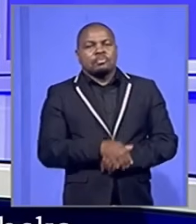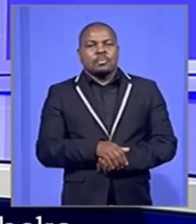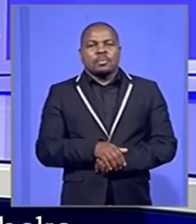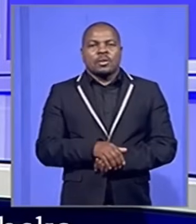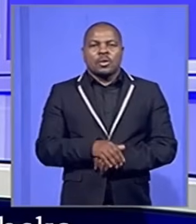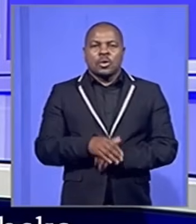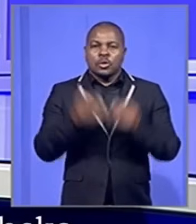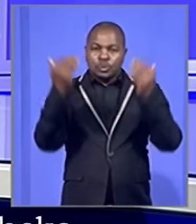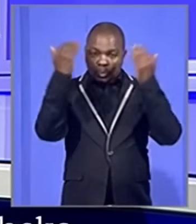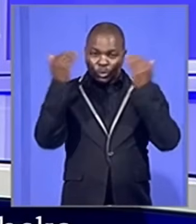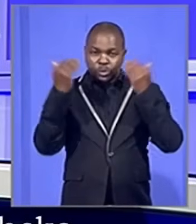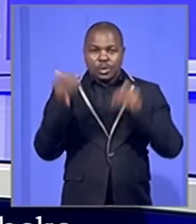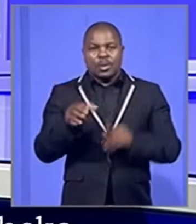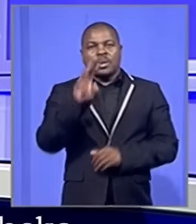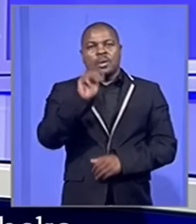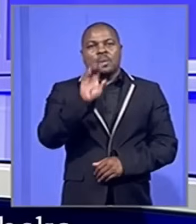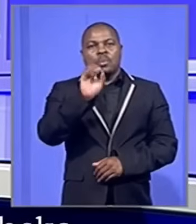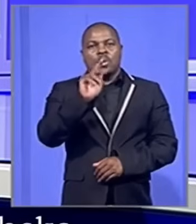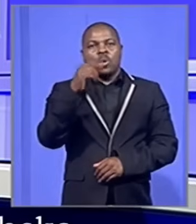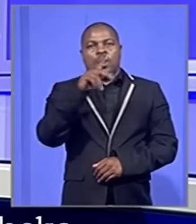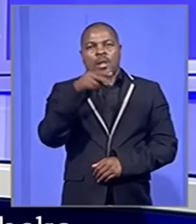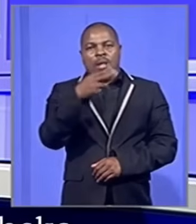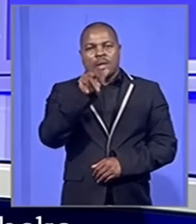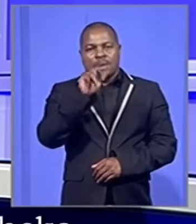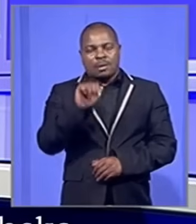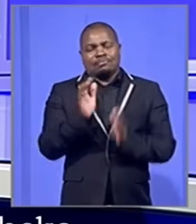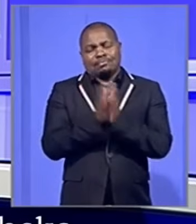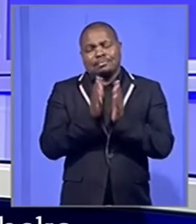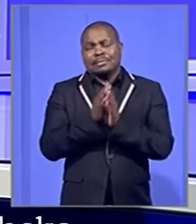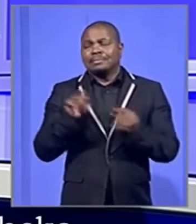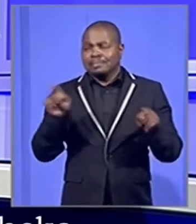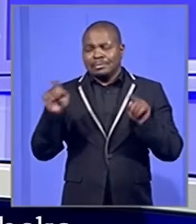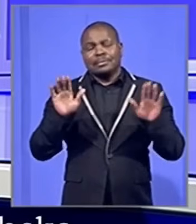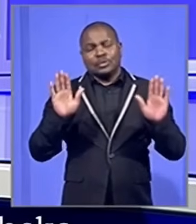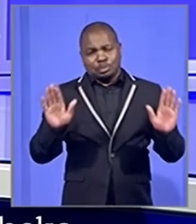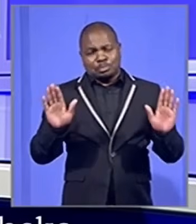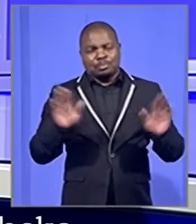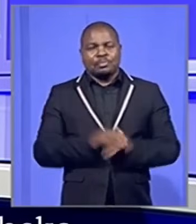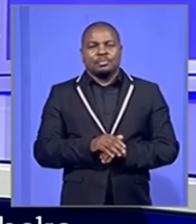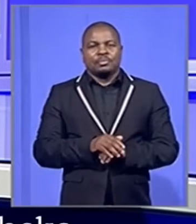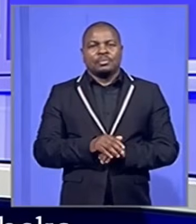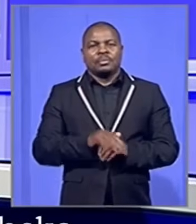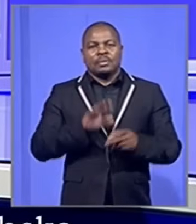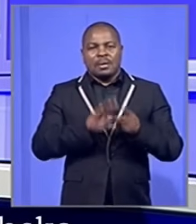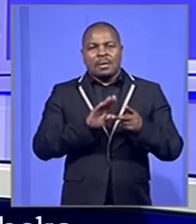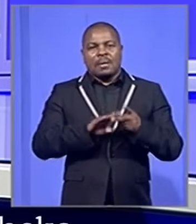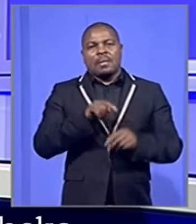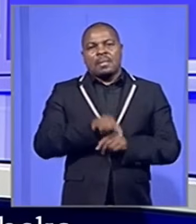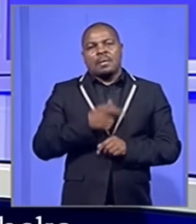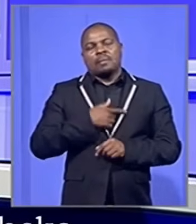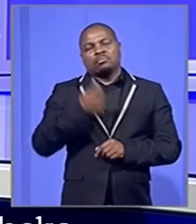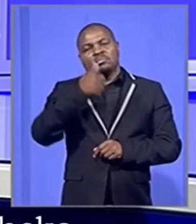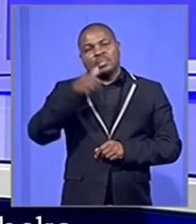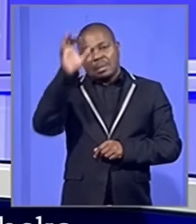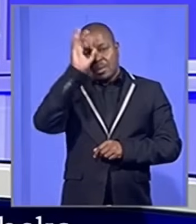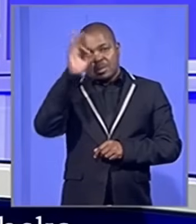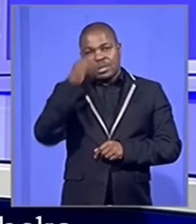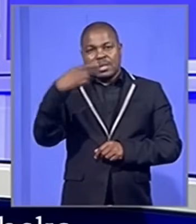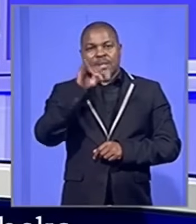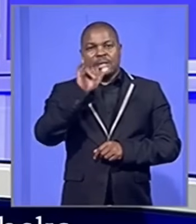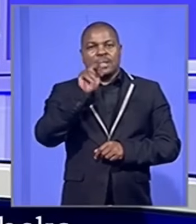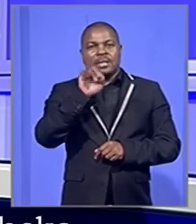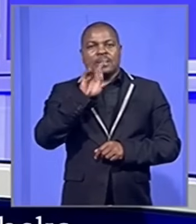Ratha Mokgwahleng o ile a kgopela peo marumo fase go sa le bjalo moprikatiri Bongane Kininda e le go moetapele